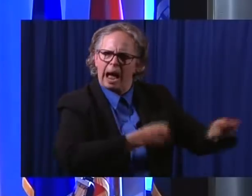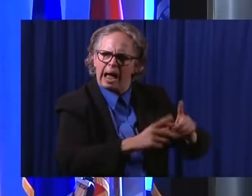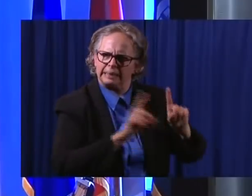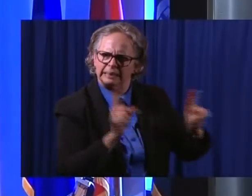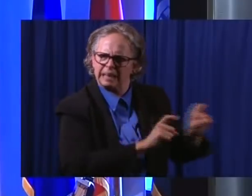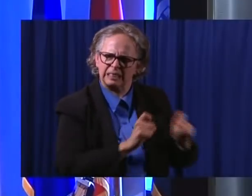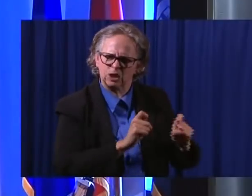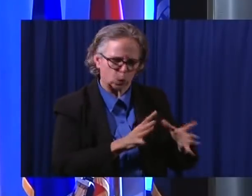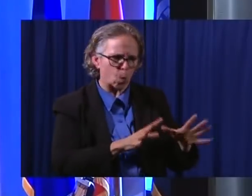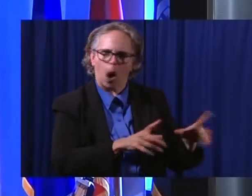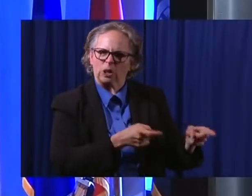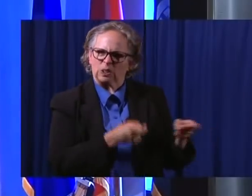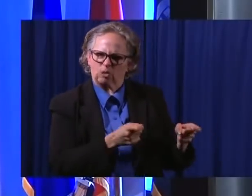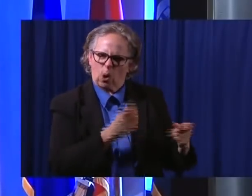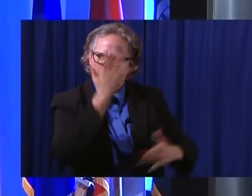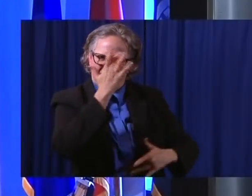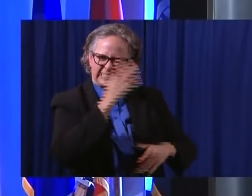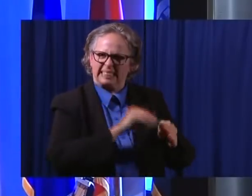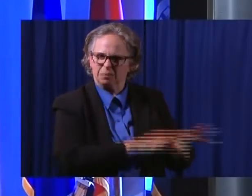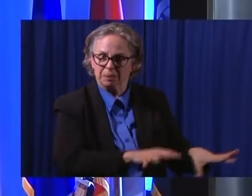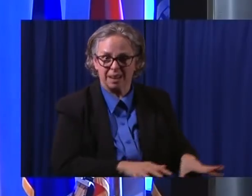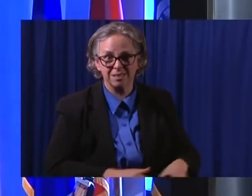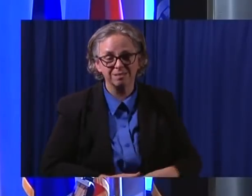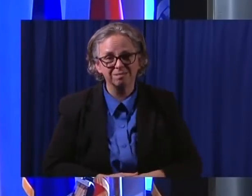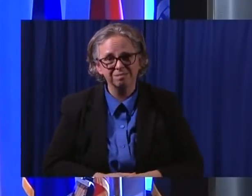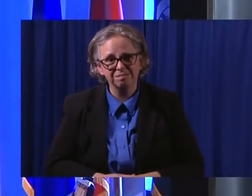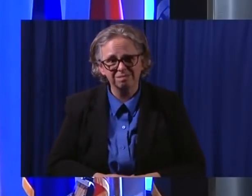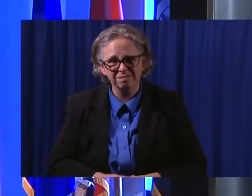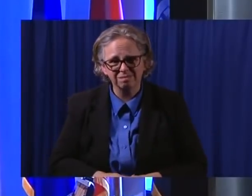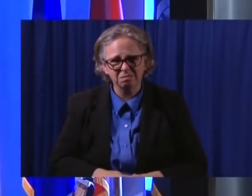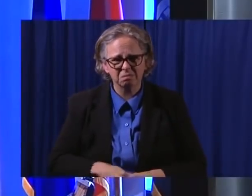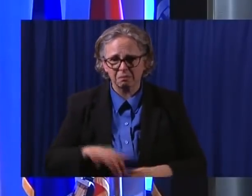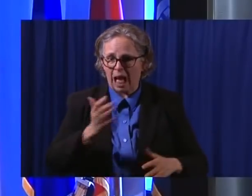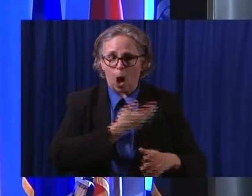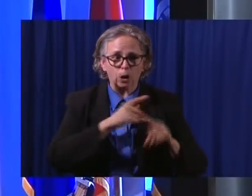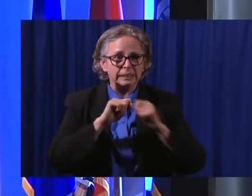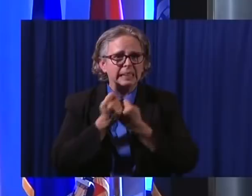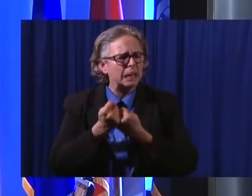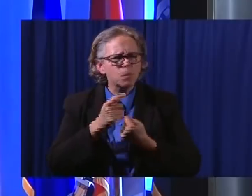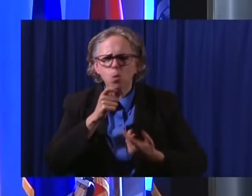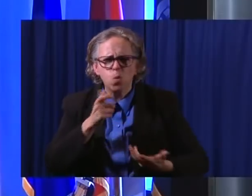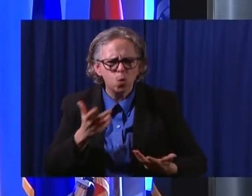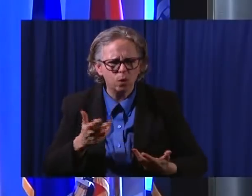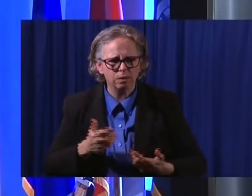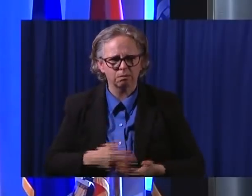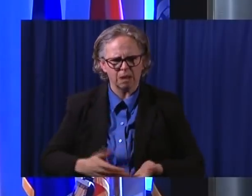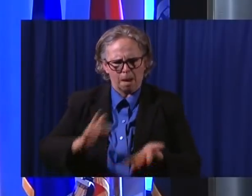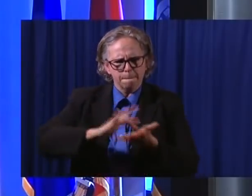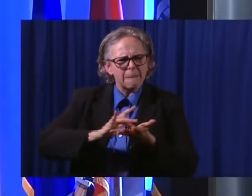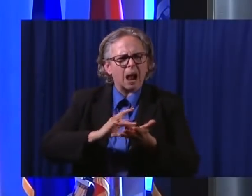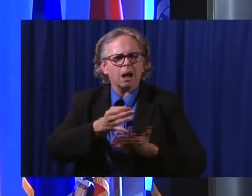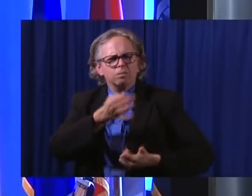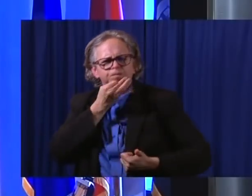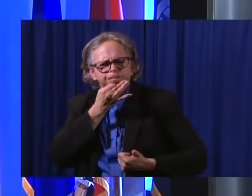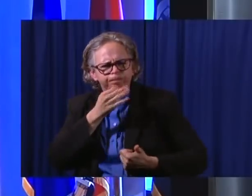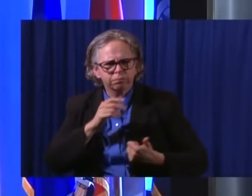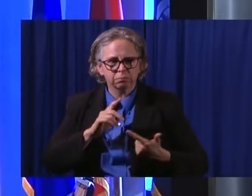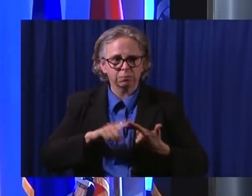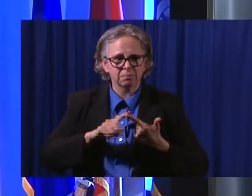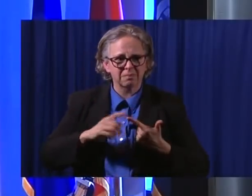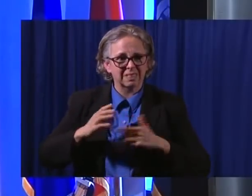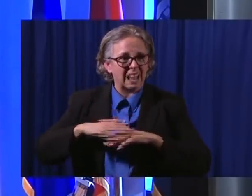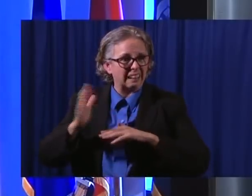control. Our teams are comprised of medical folks. They are folks who at least are an EMT or paramedic in their local